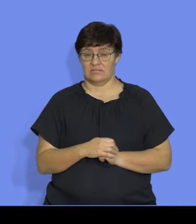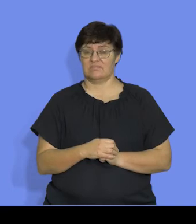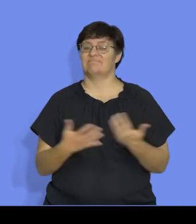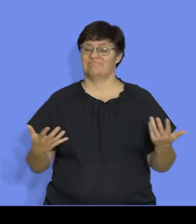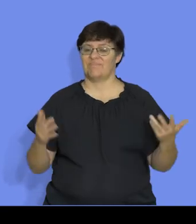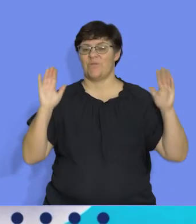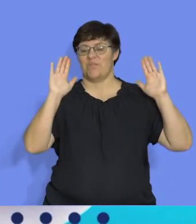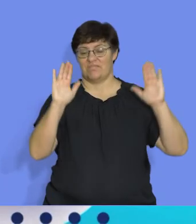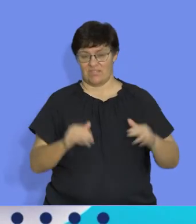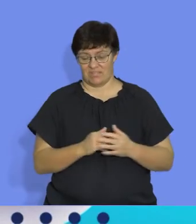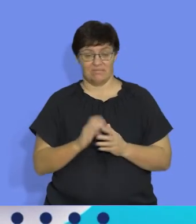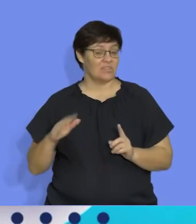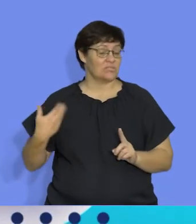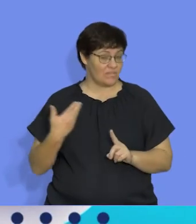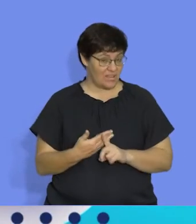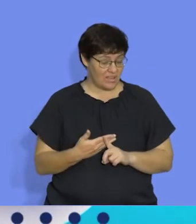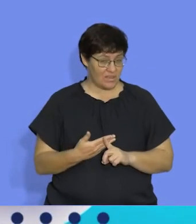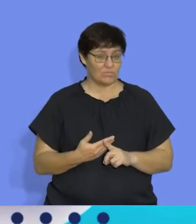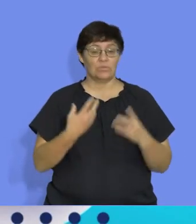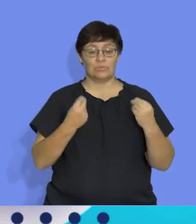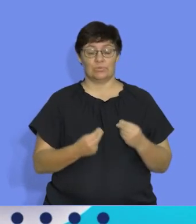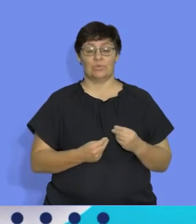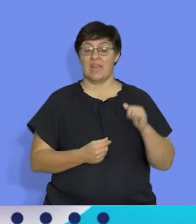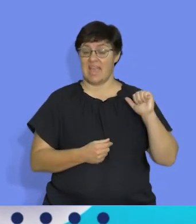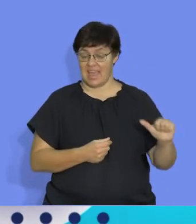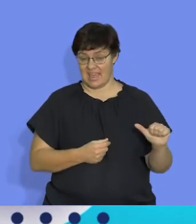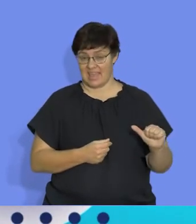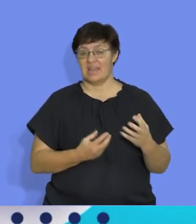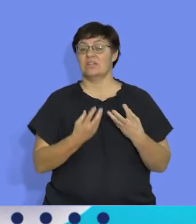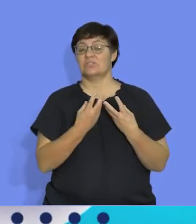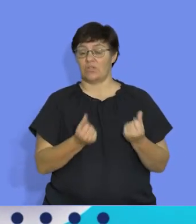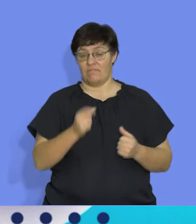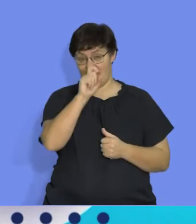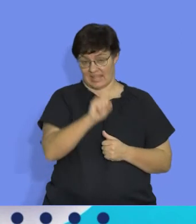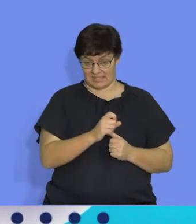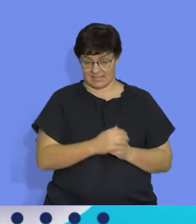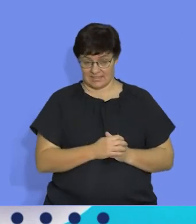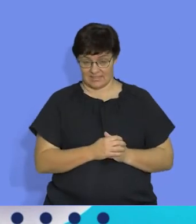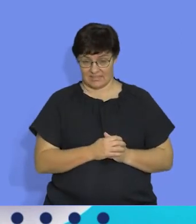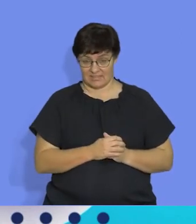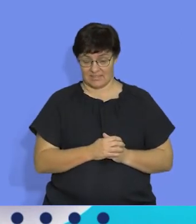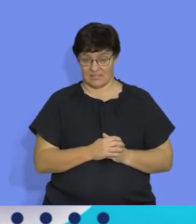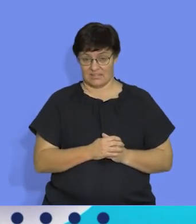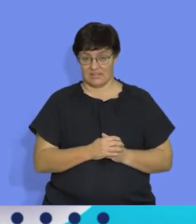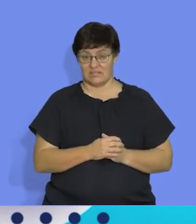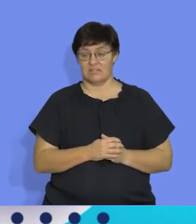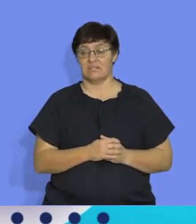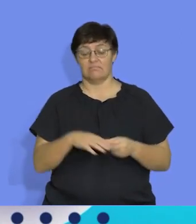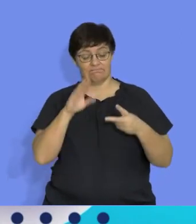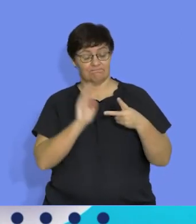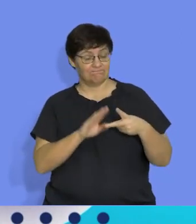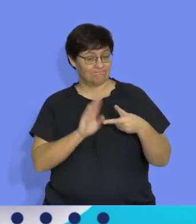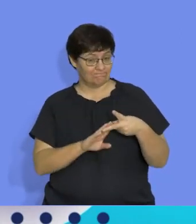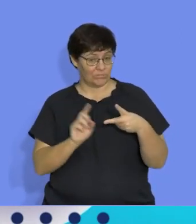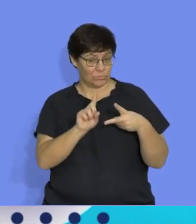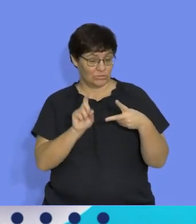Wonderful, everyone. So far I have done A. I have solved for x. Now I'm going to look at the second part